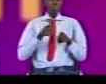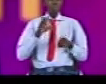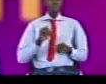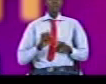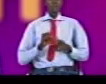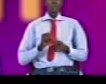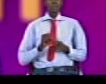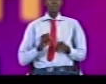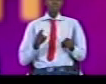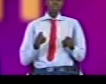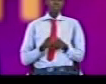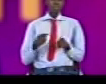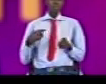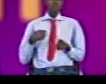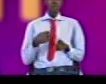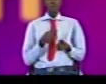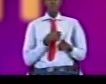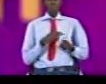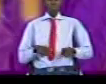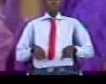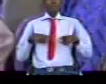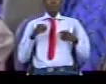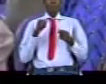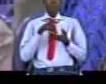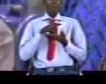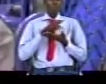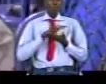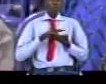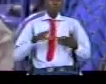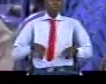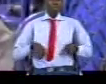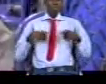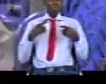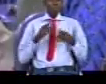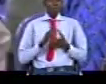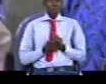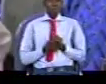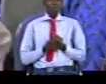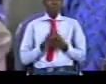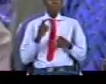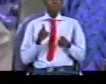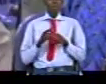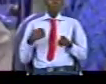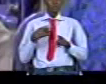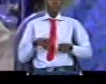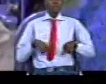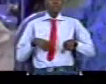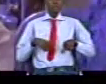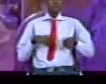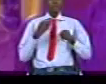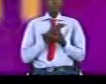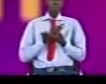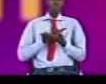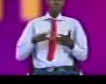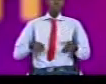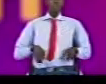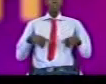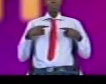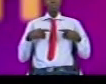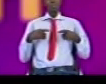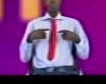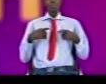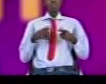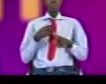As we live a pure life, as we live holy lives, then we